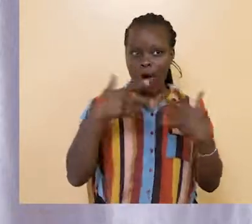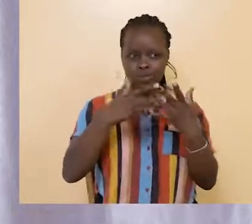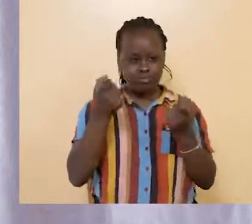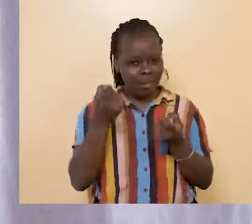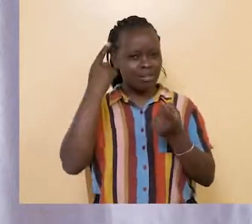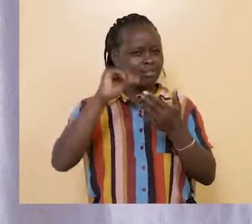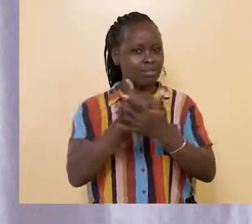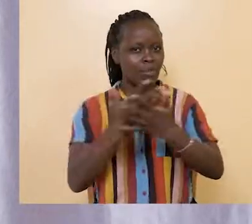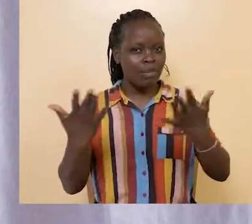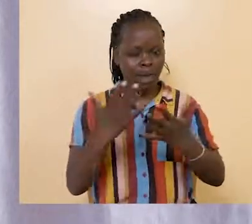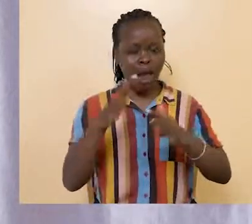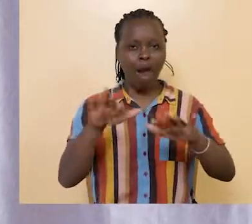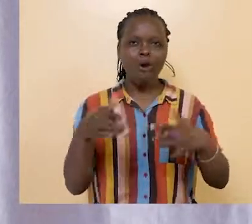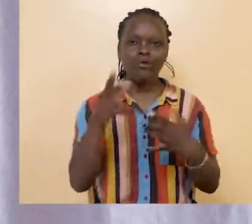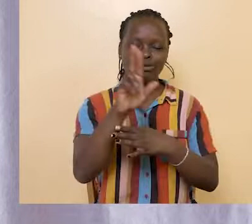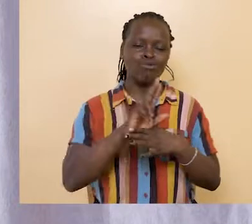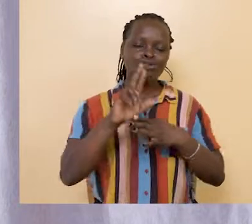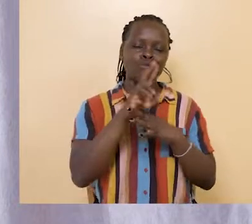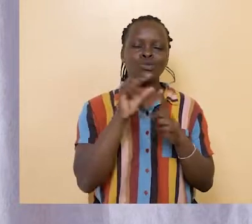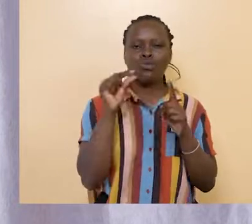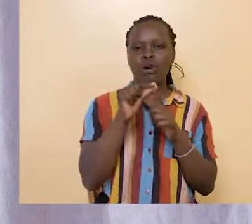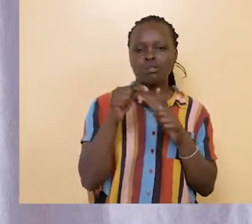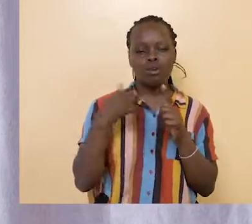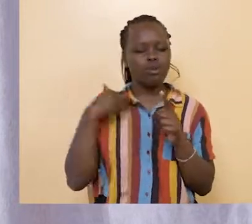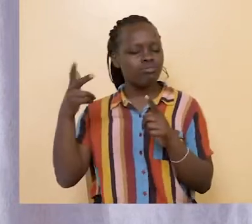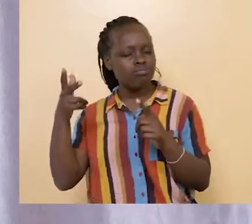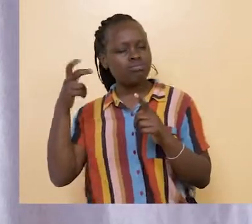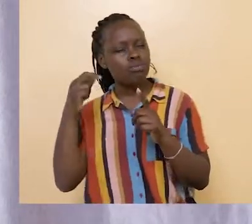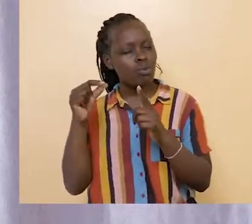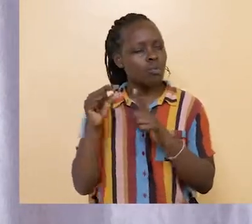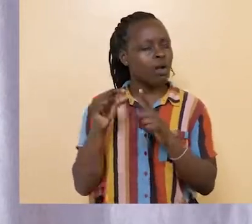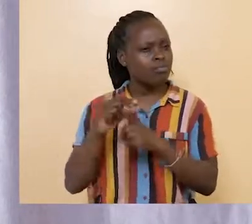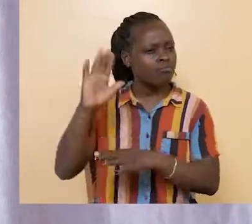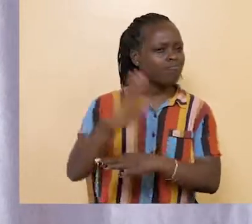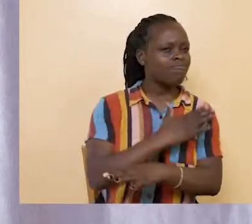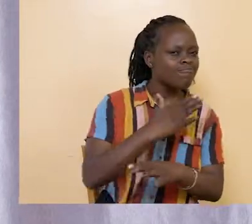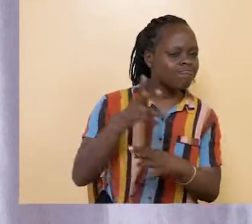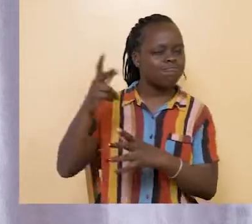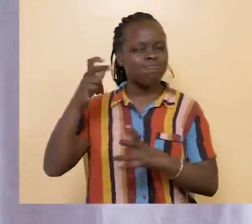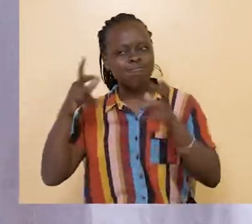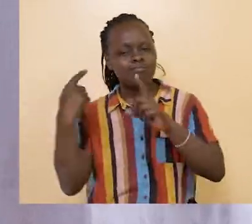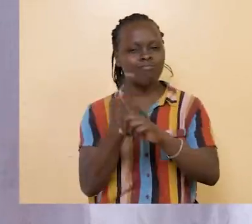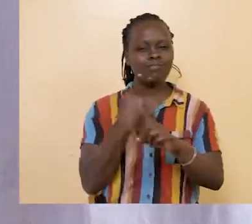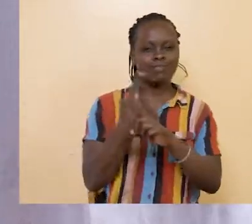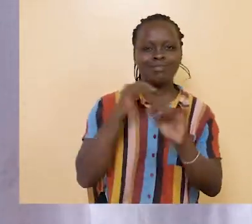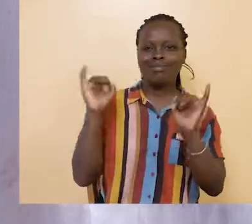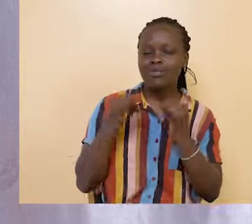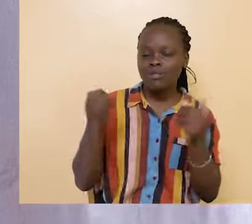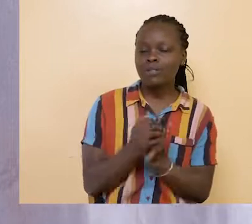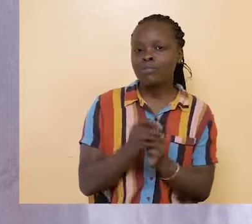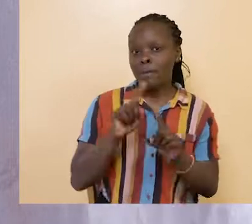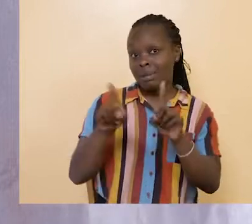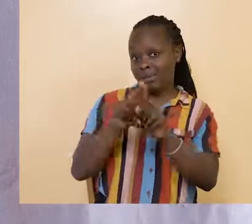is being said in that is because there's words that you read. We listen to words. It's music, podcasts, and all those kinds of things. But we